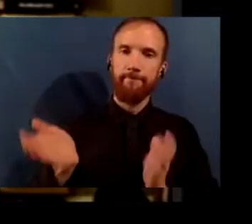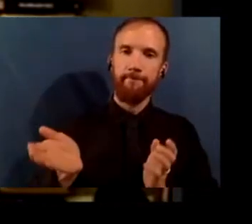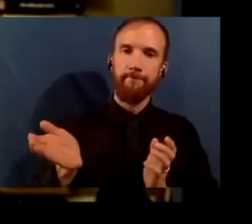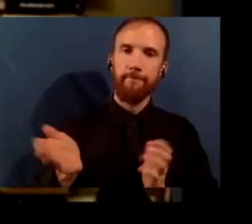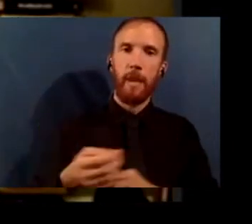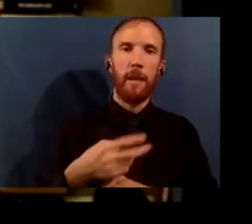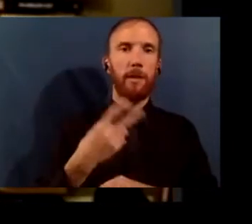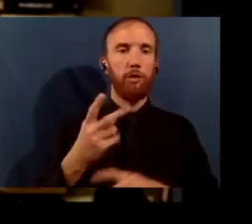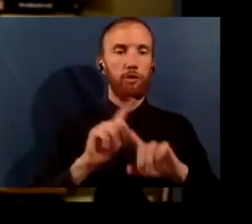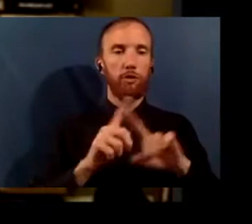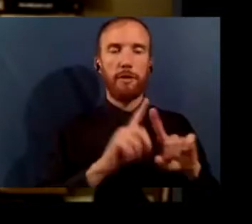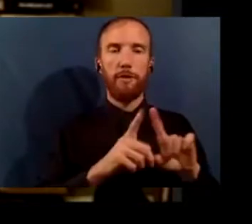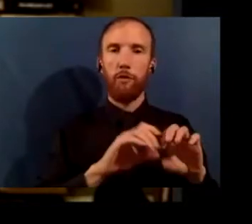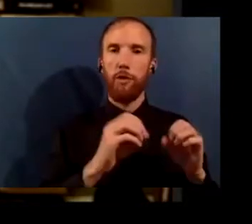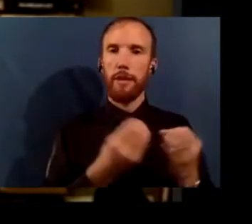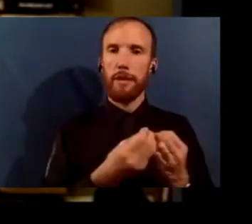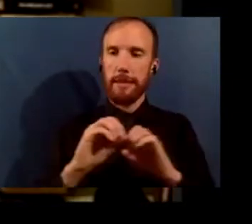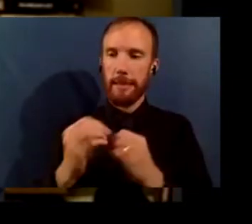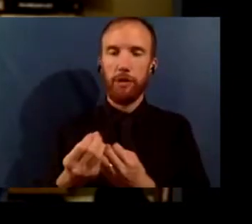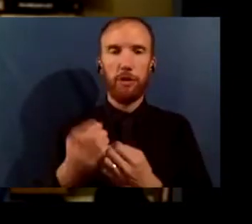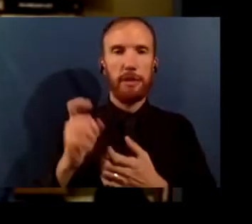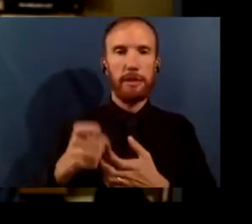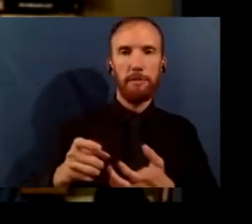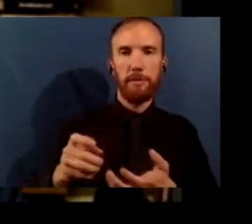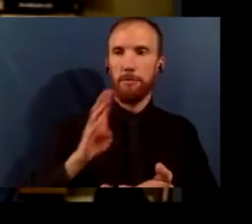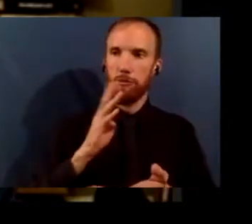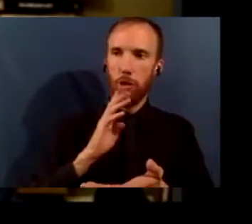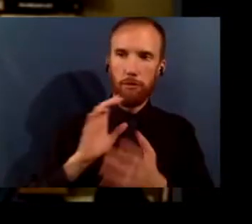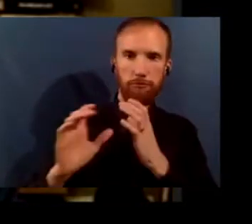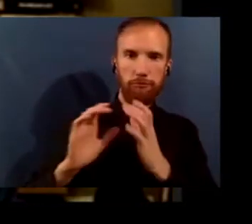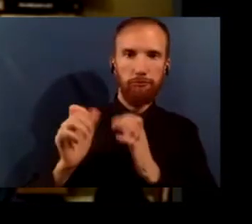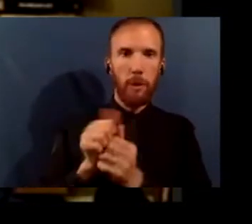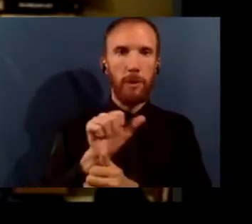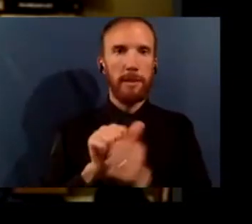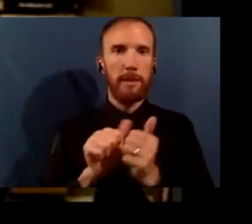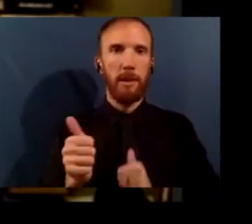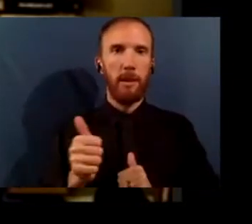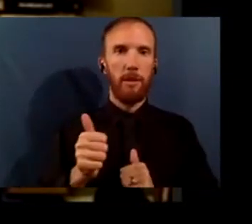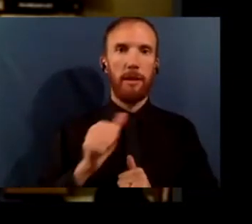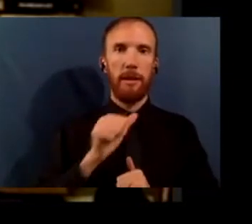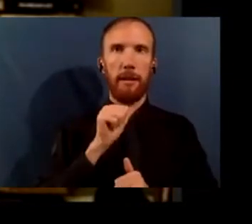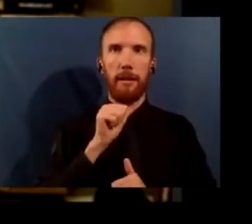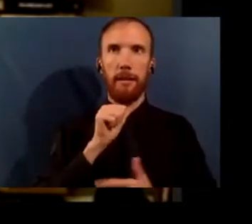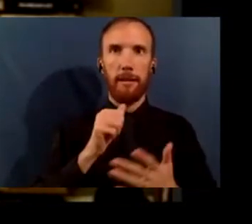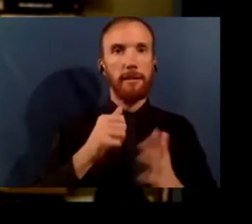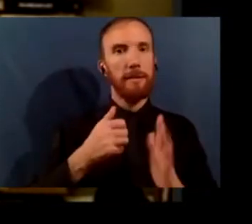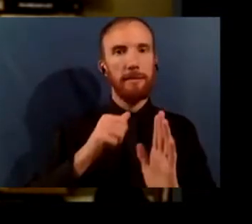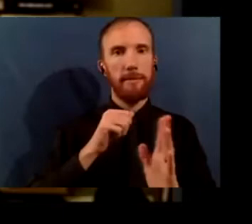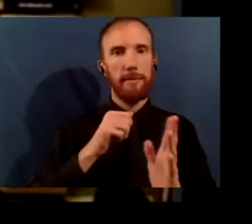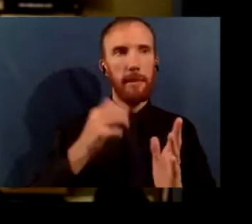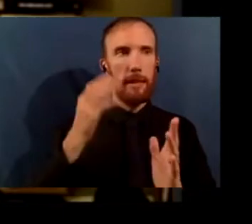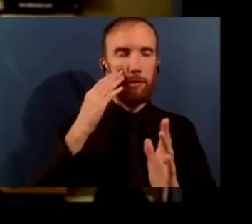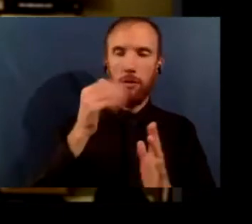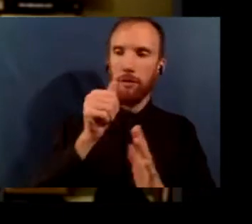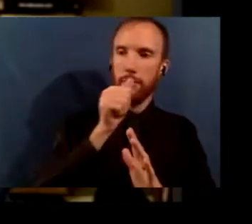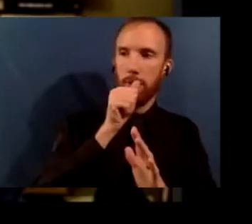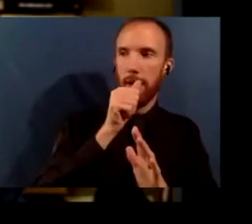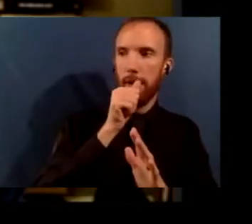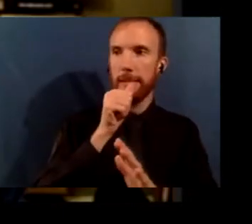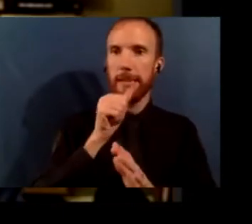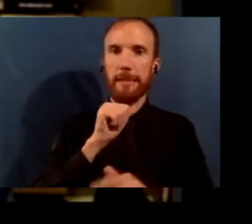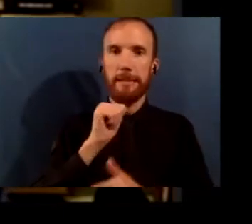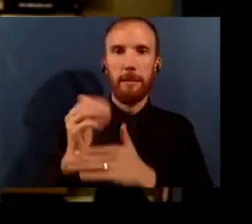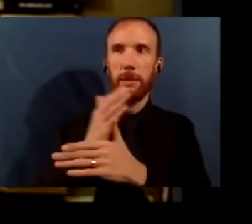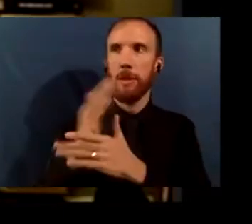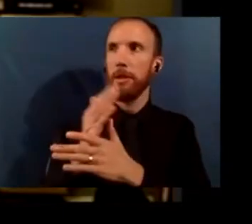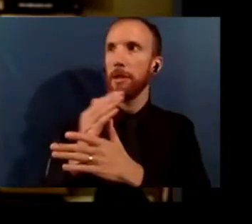talk to each other without risk of, you know, it being broadcast outside, you know, and somebody maliciously saying, oh, they said this here, they